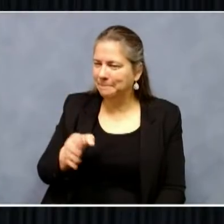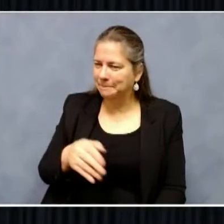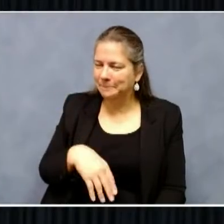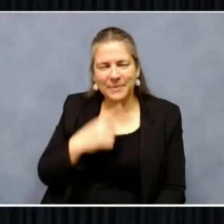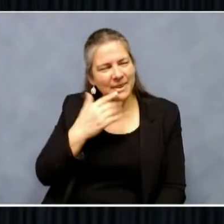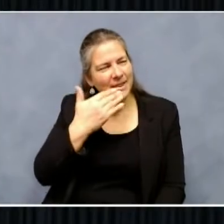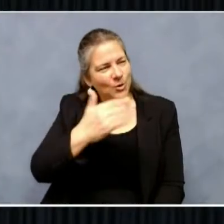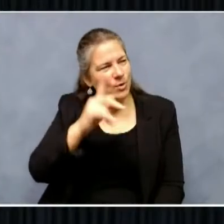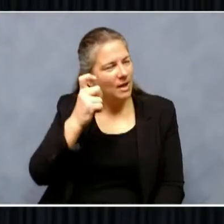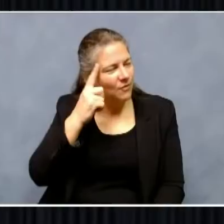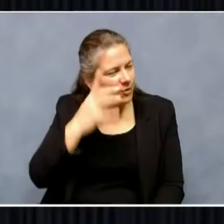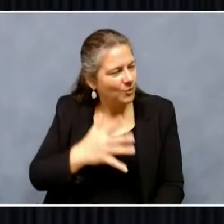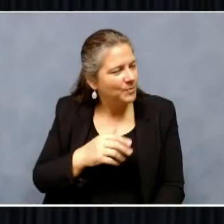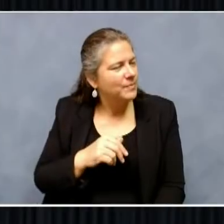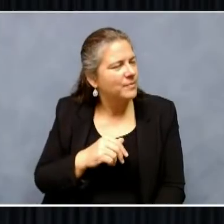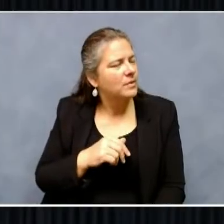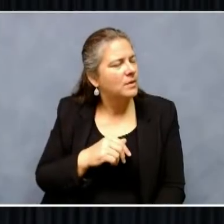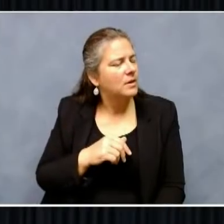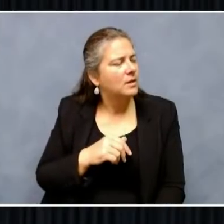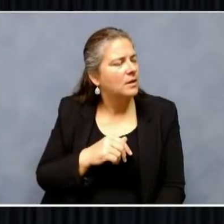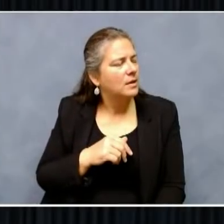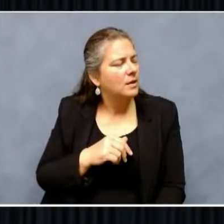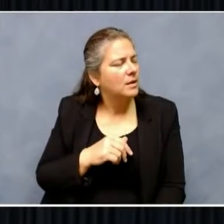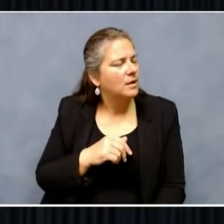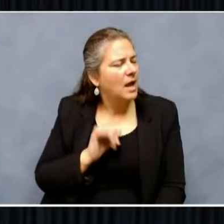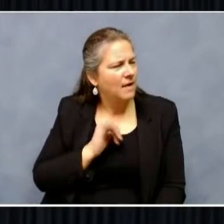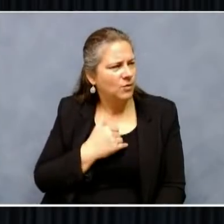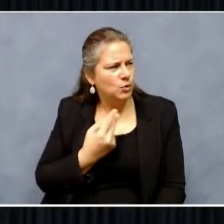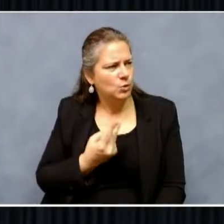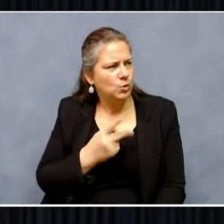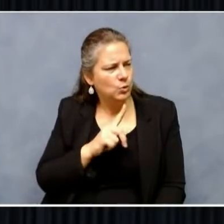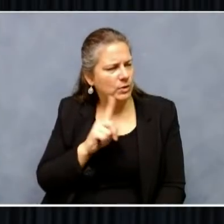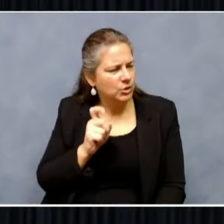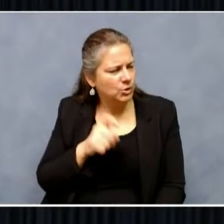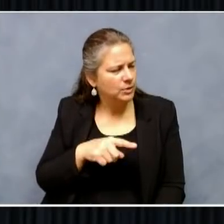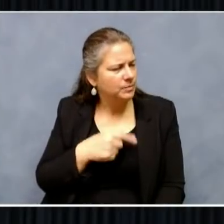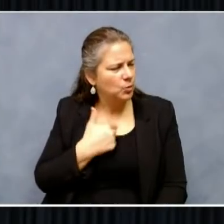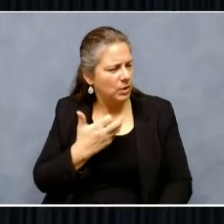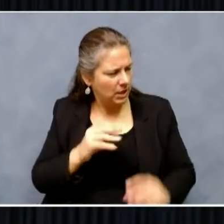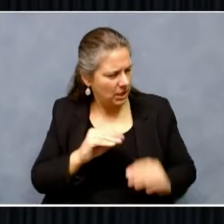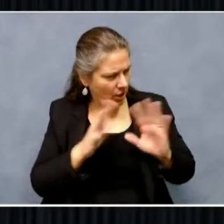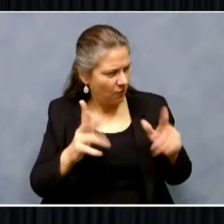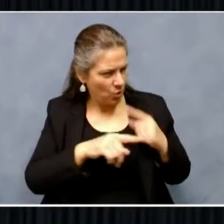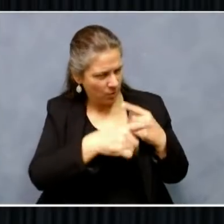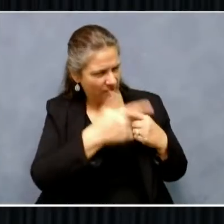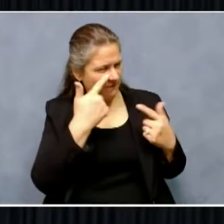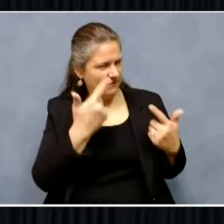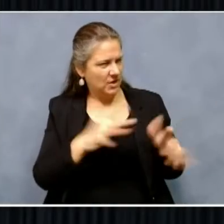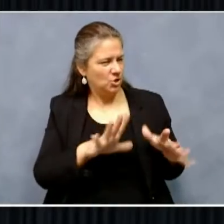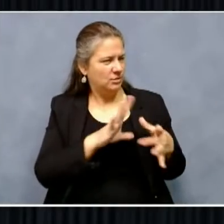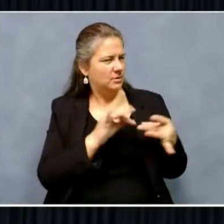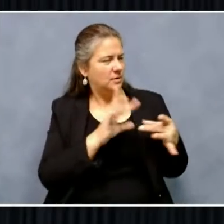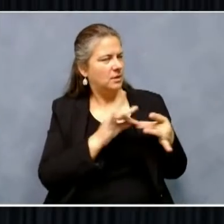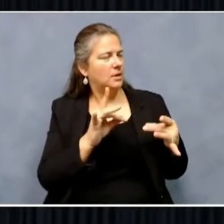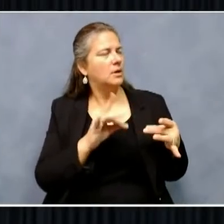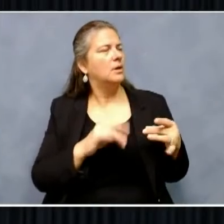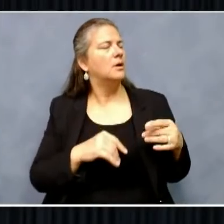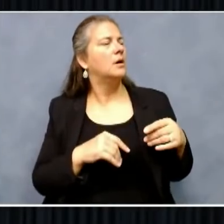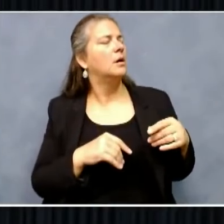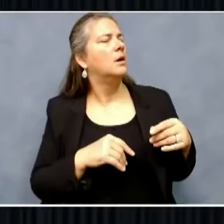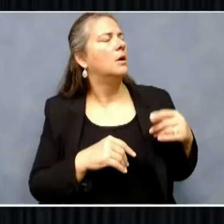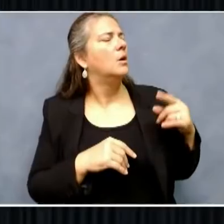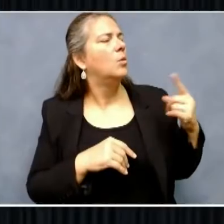afternoon to you. I've got 2, and they're kind of clarifications on what you've already spoken about. One of them is on